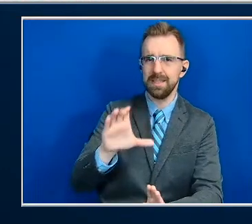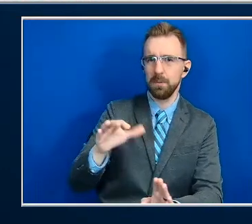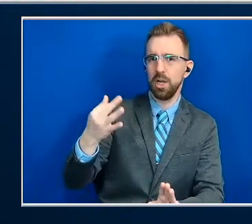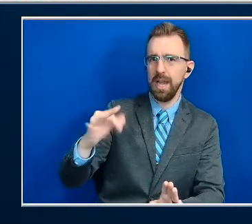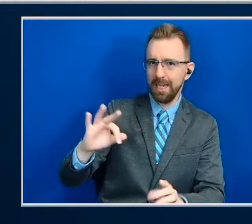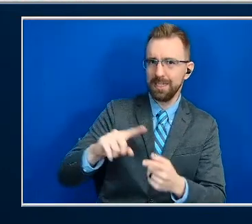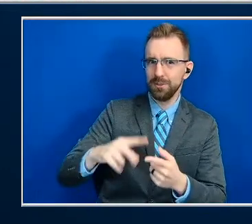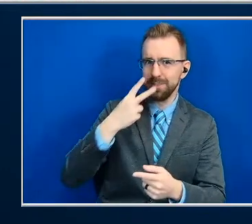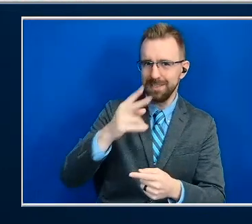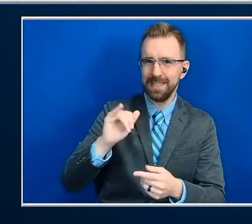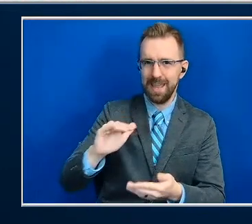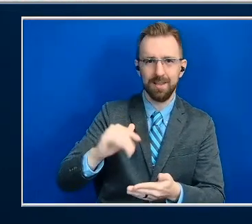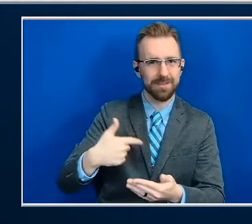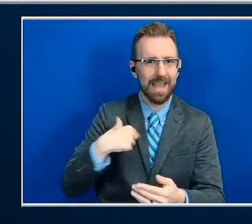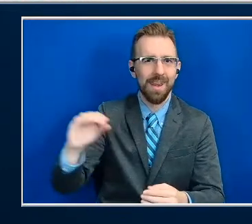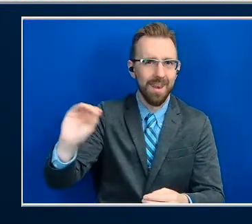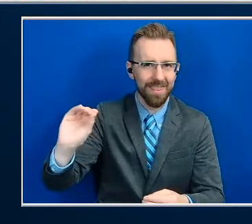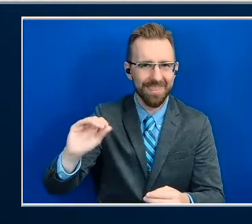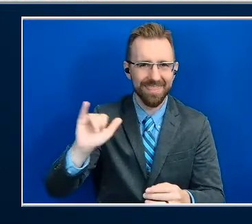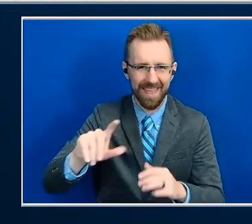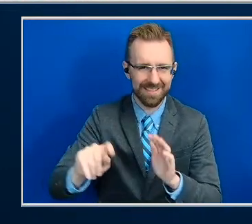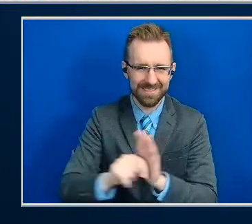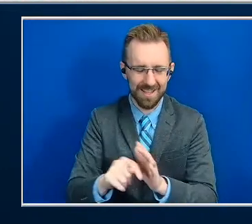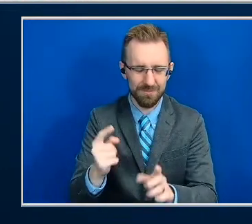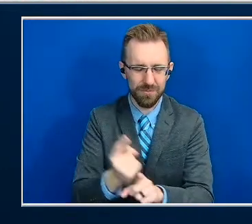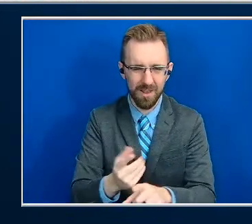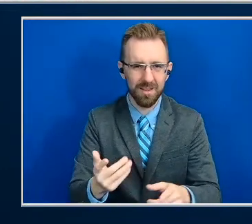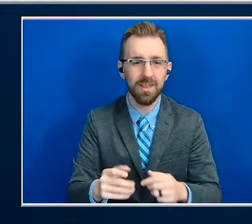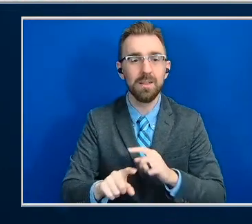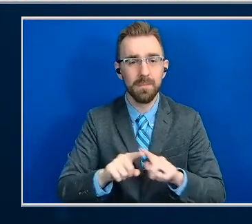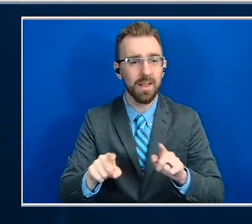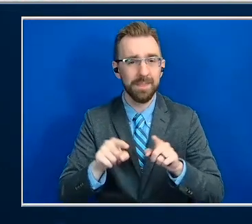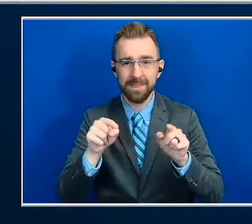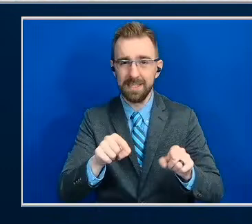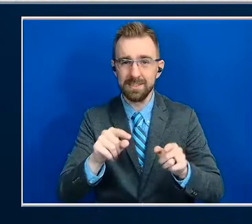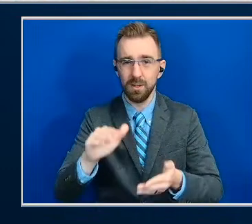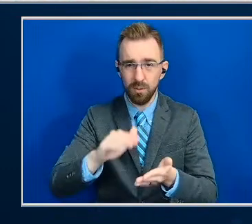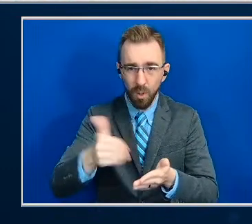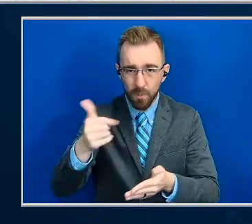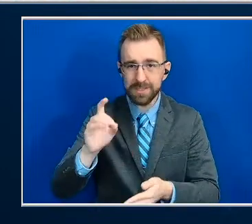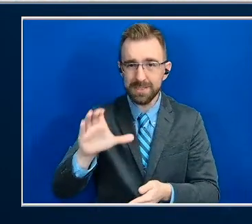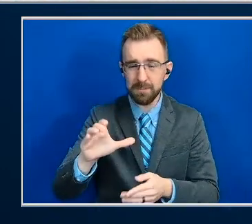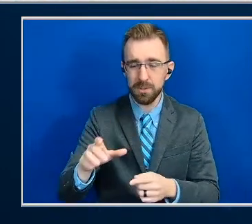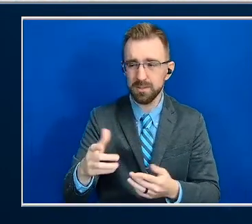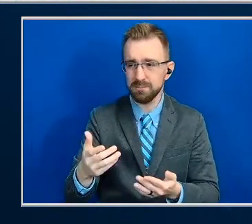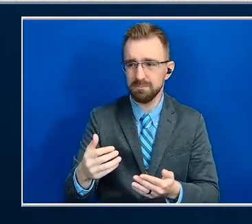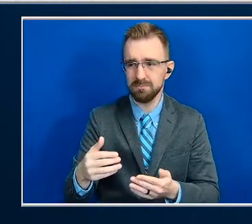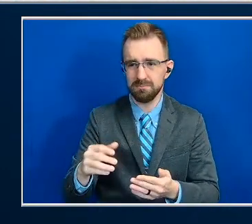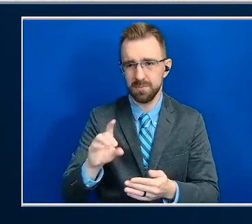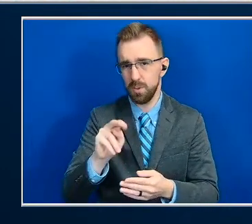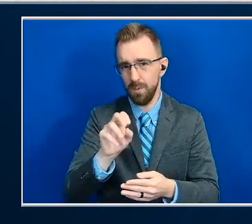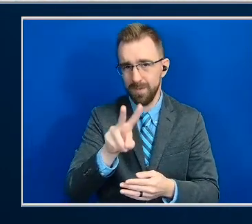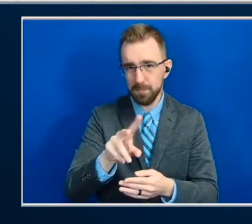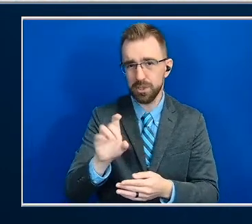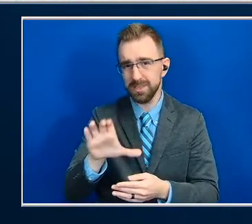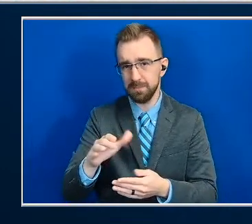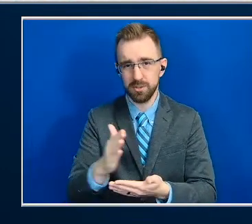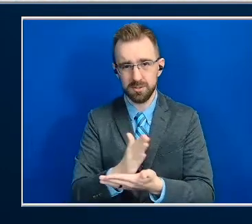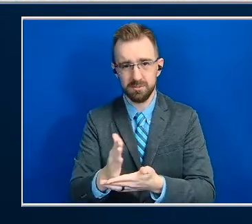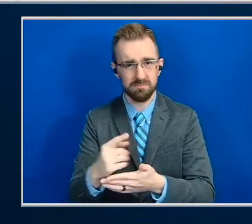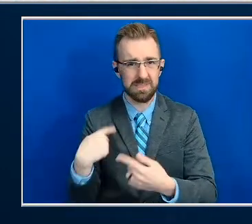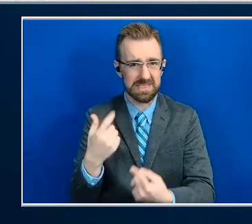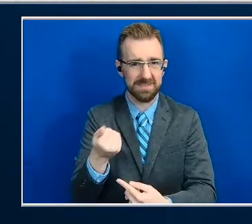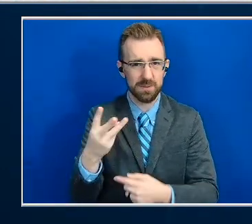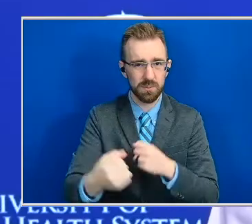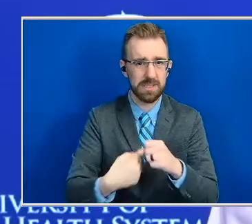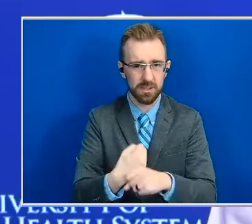didn't have any that we knew of yet. But this is the lowest late November we've seen so far in the last few years. Yeah,